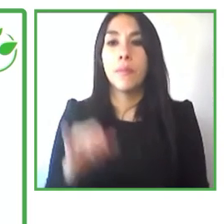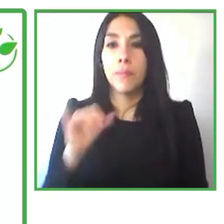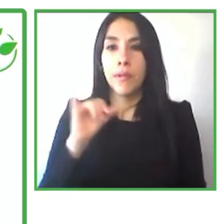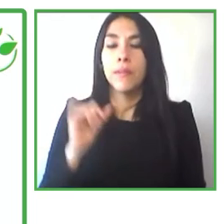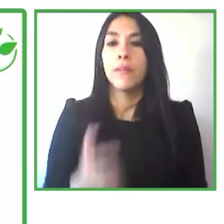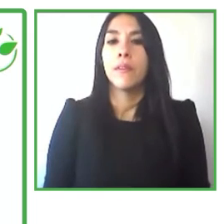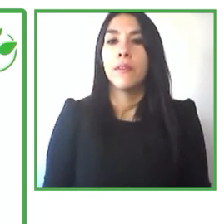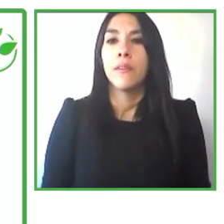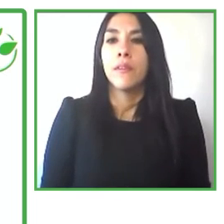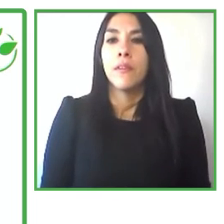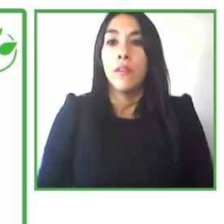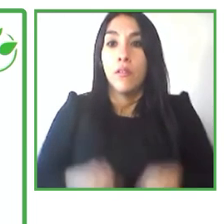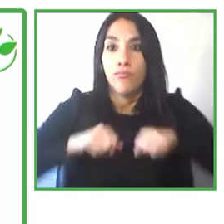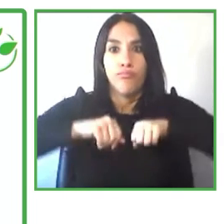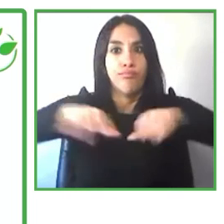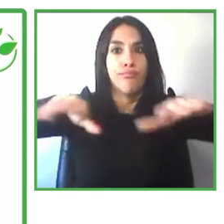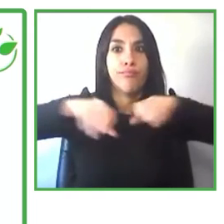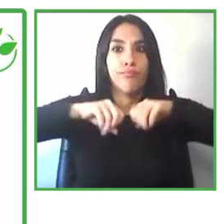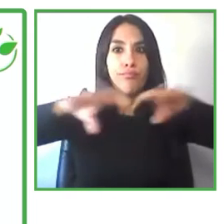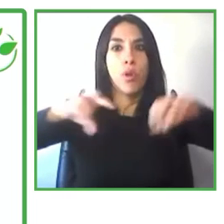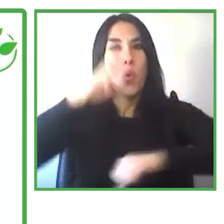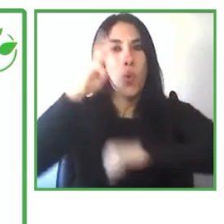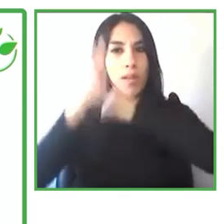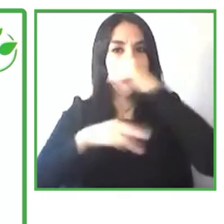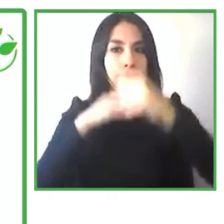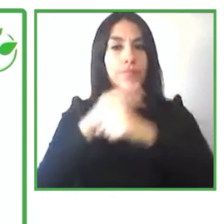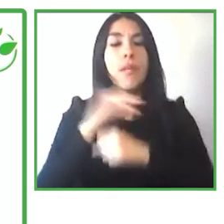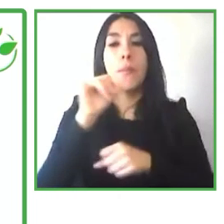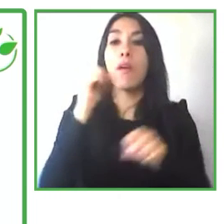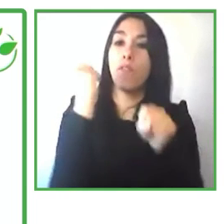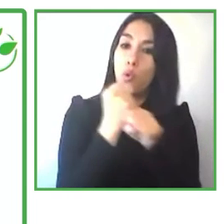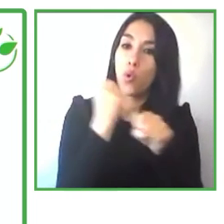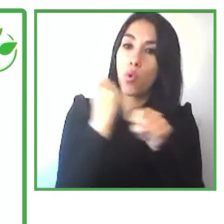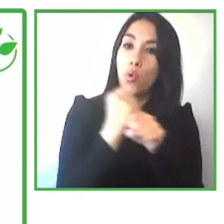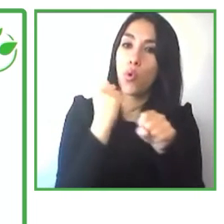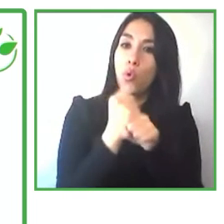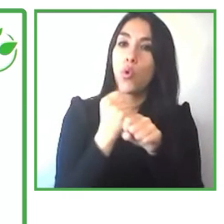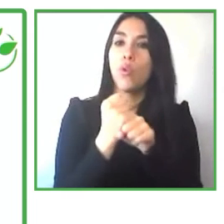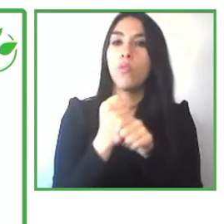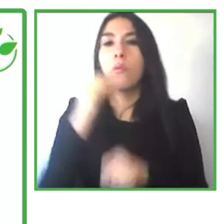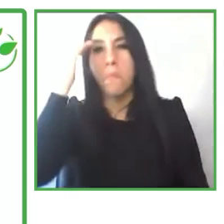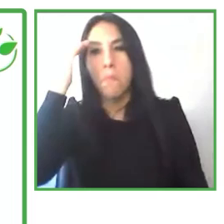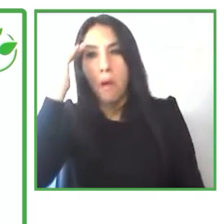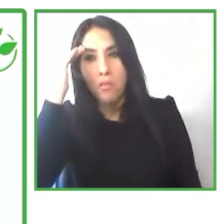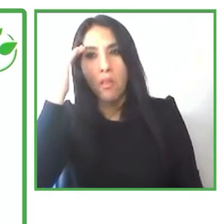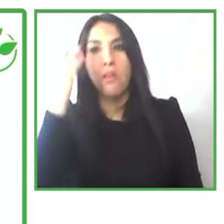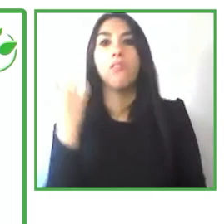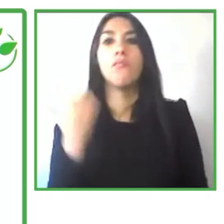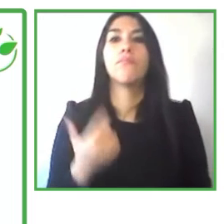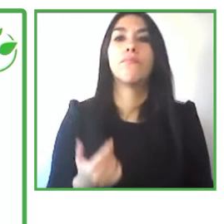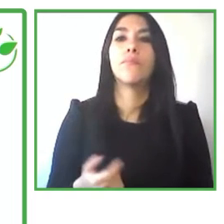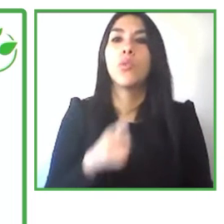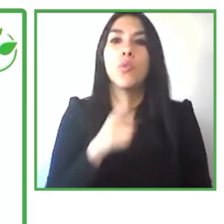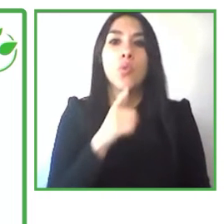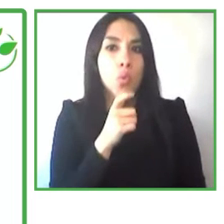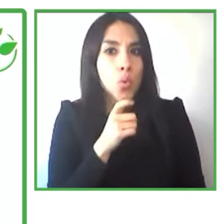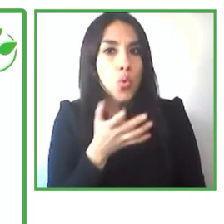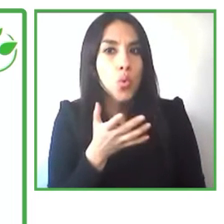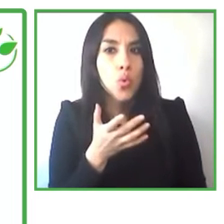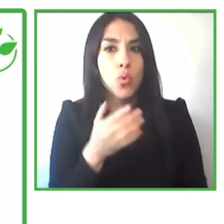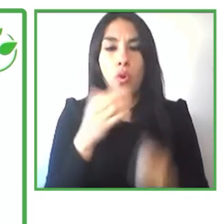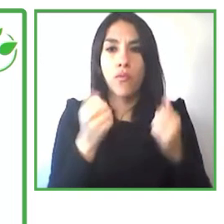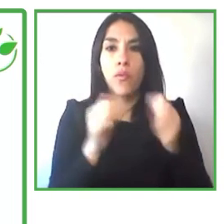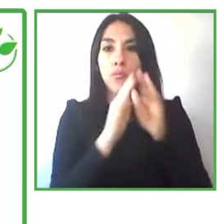report also available there. And what is also appreciated by companies is a model company self-assessment